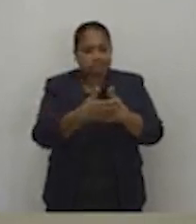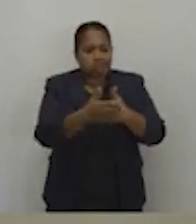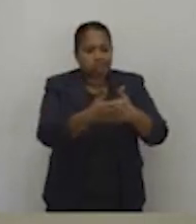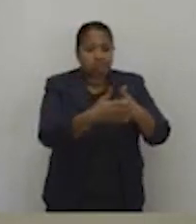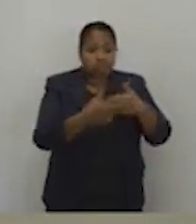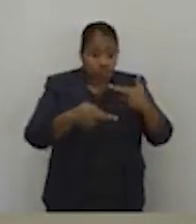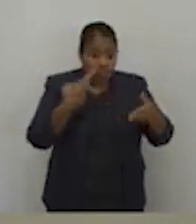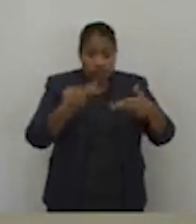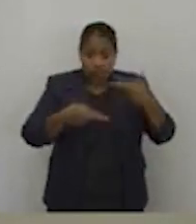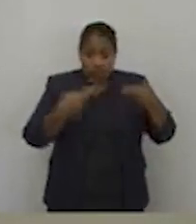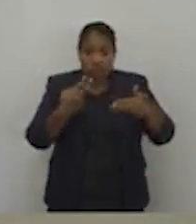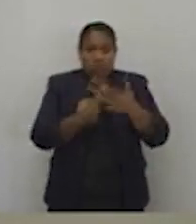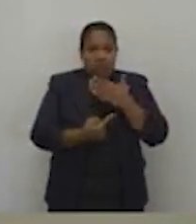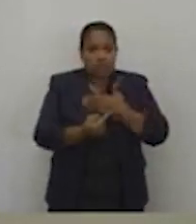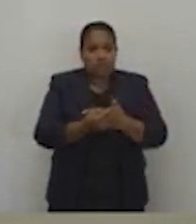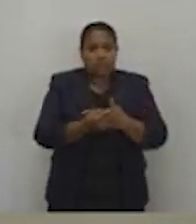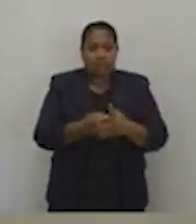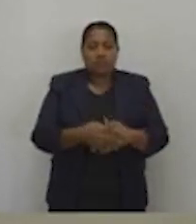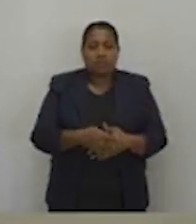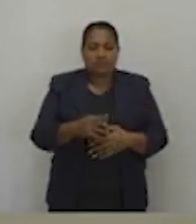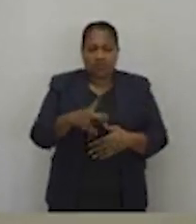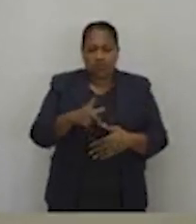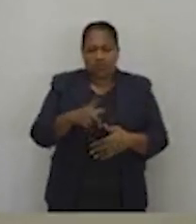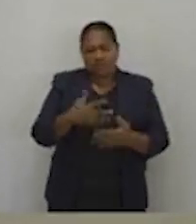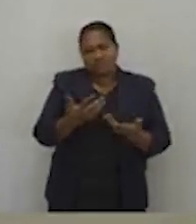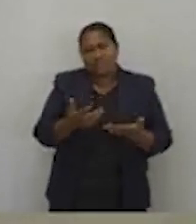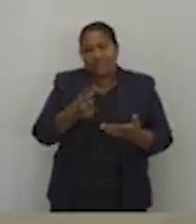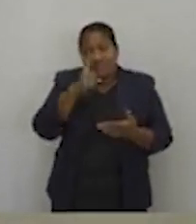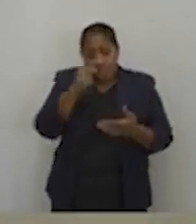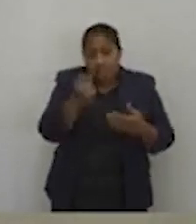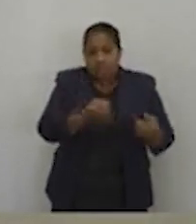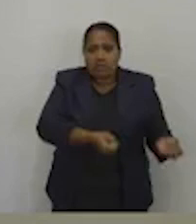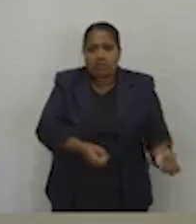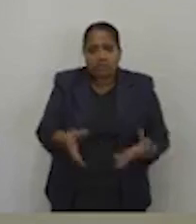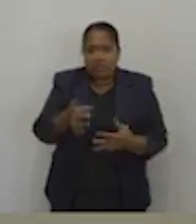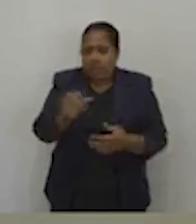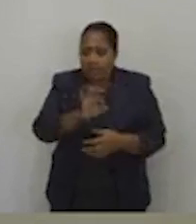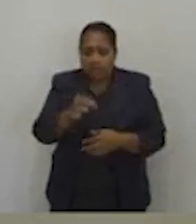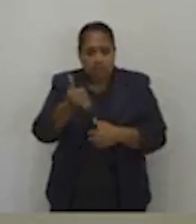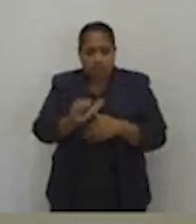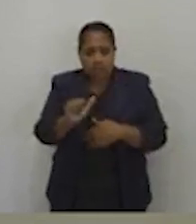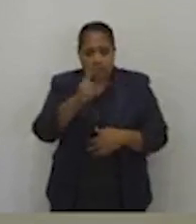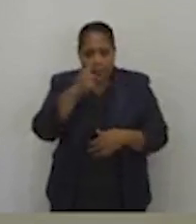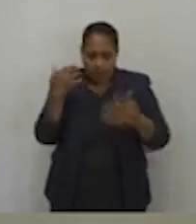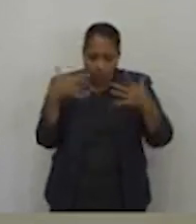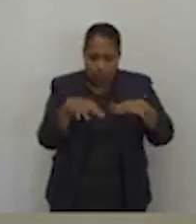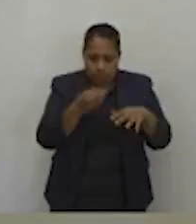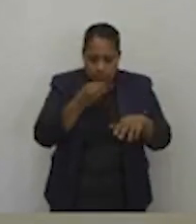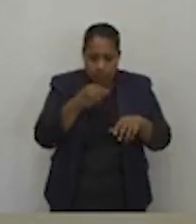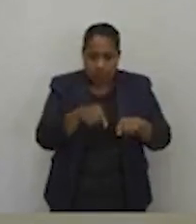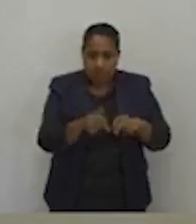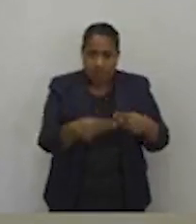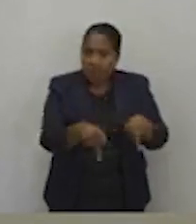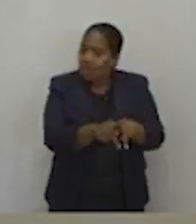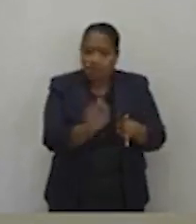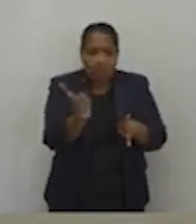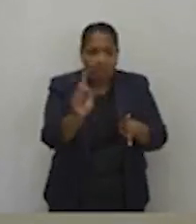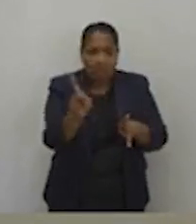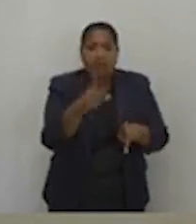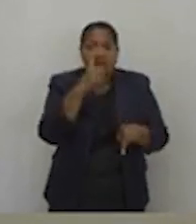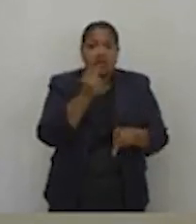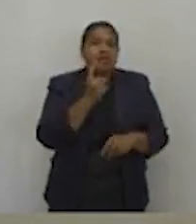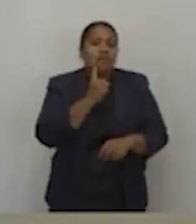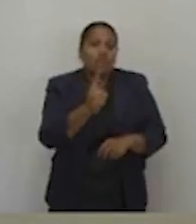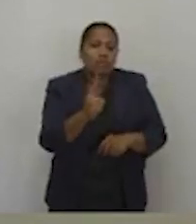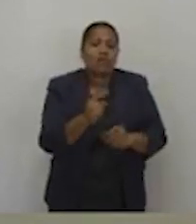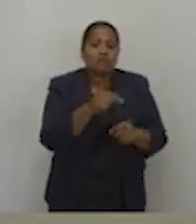in-person dining, but may offer delivery and takeaway services. We are also making arrangements